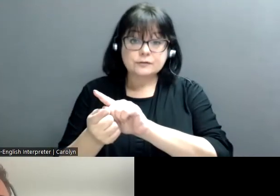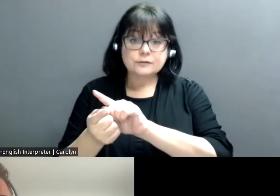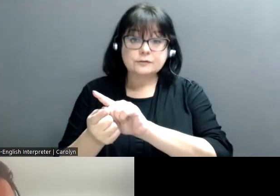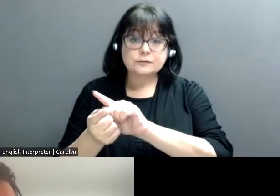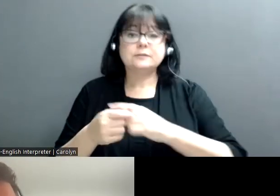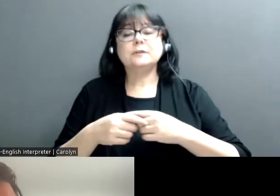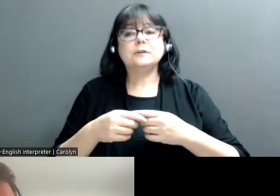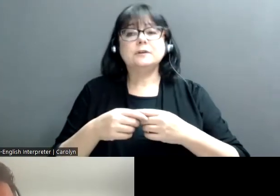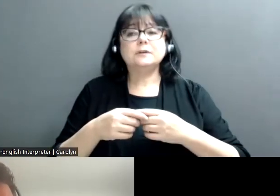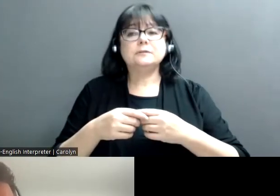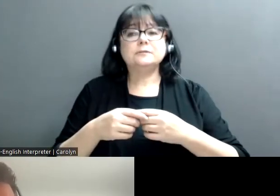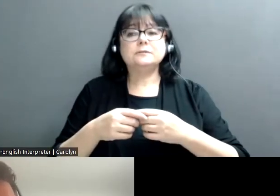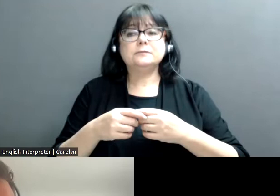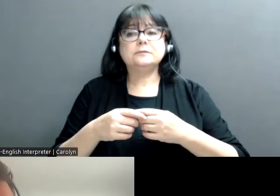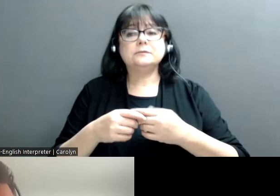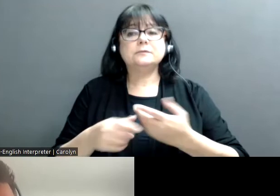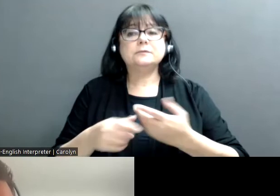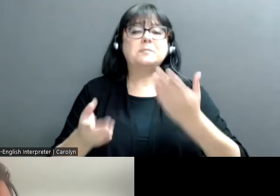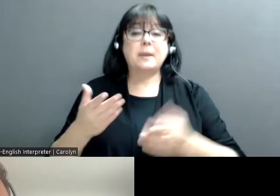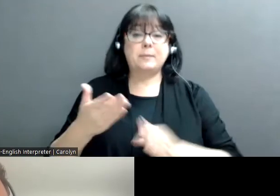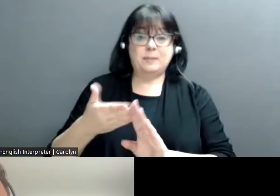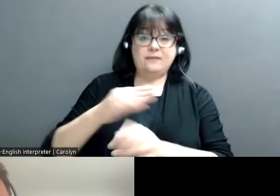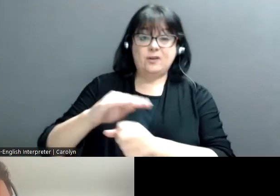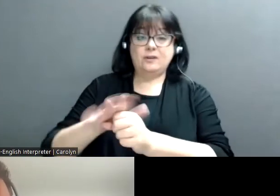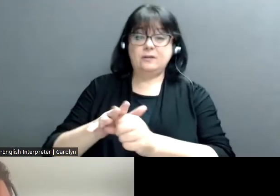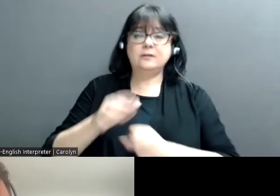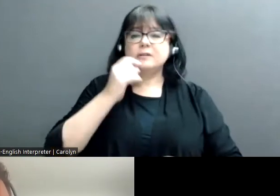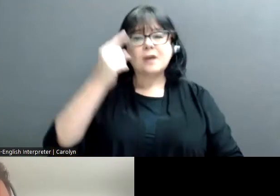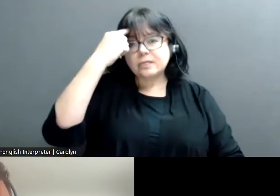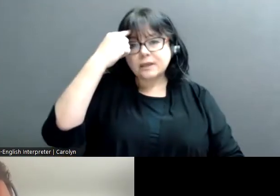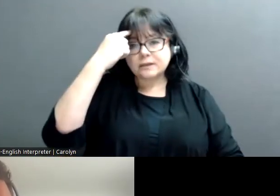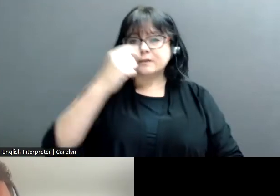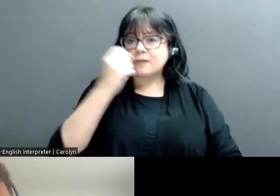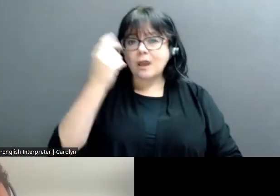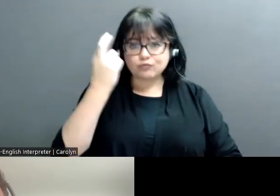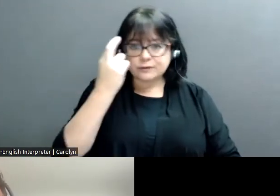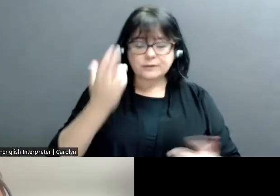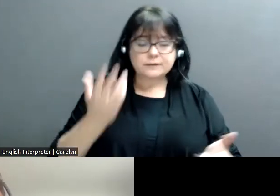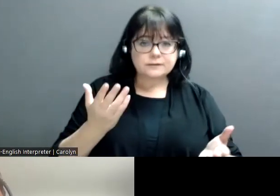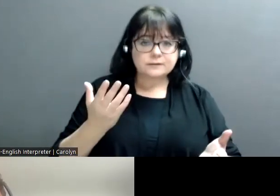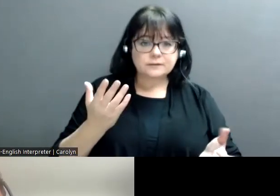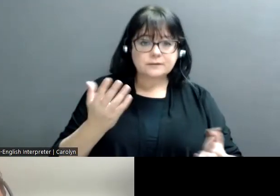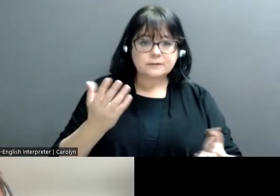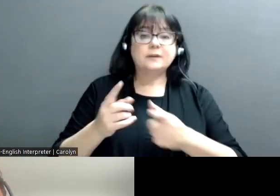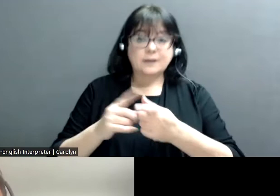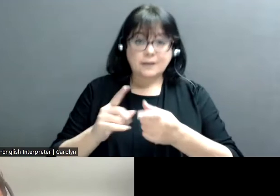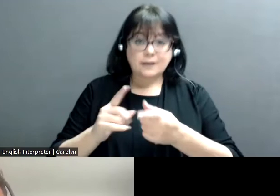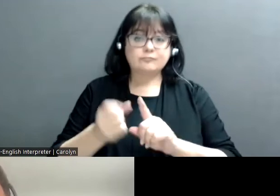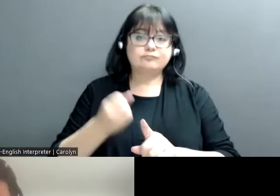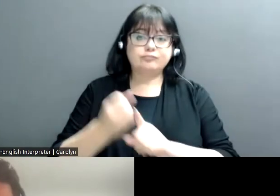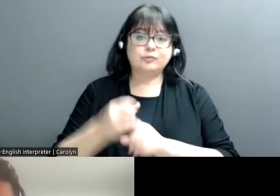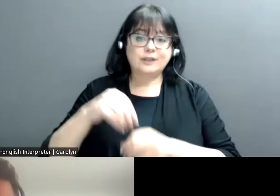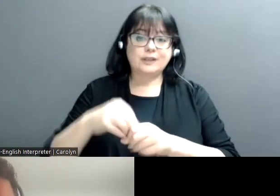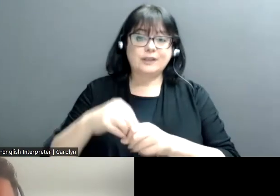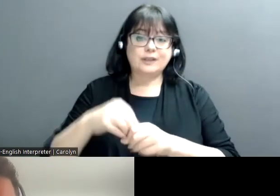way that we didn't think possible before. I think that the pandemic made us realize that 7 years of change in a year